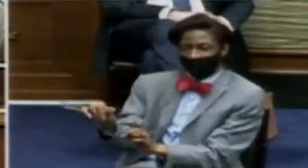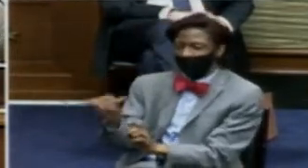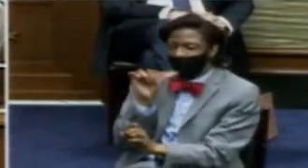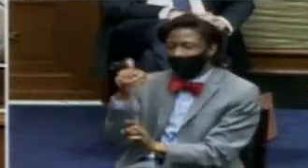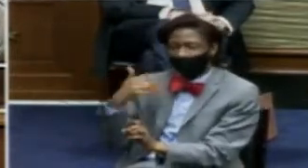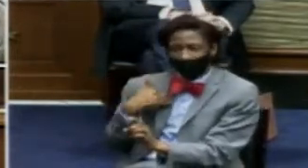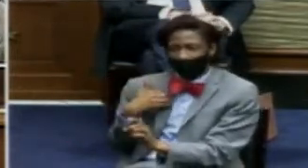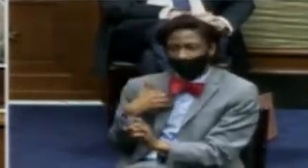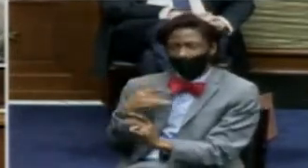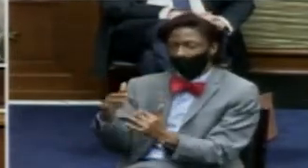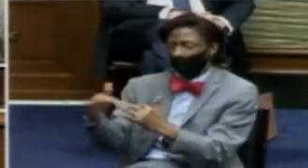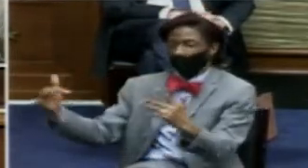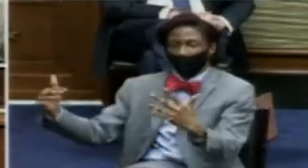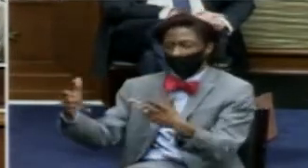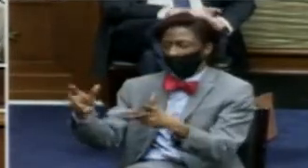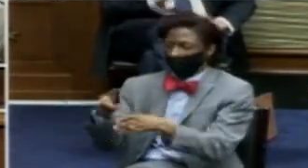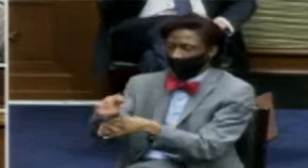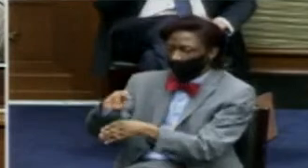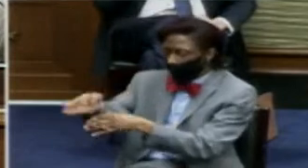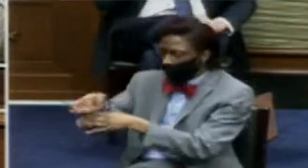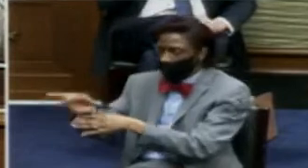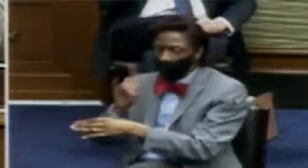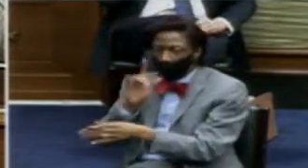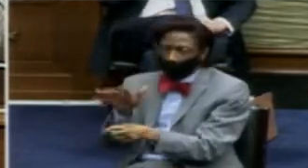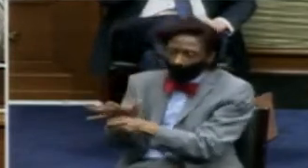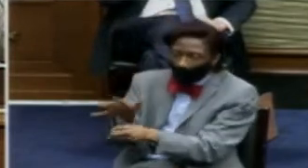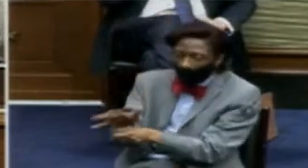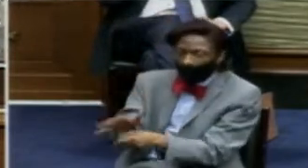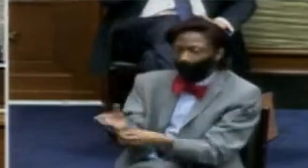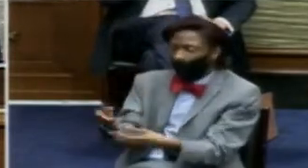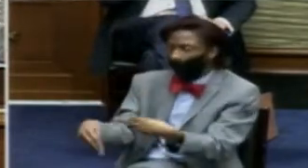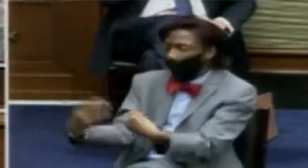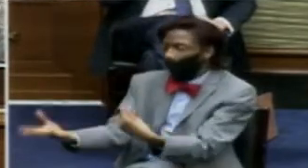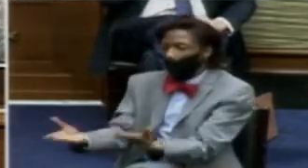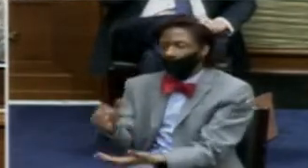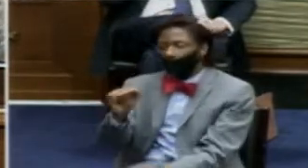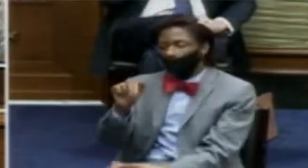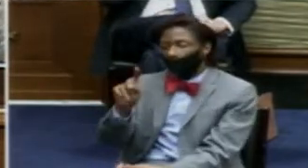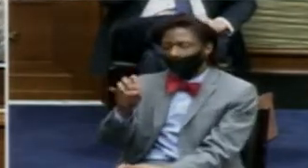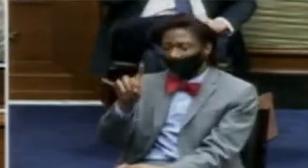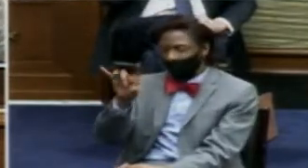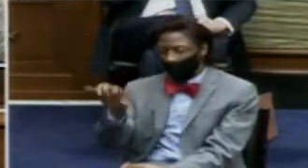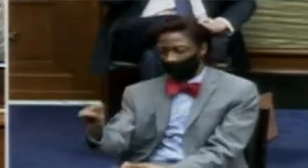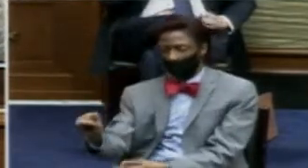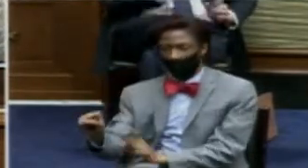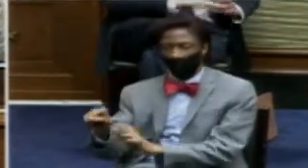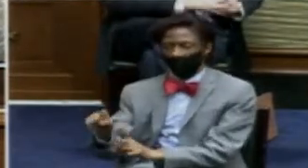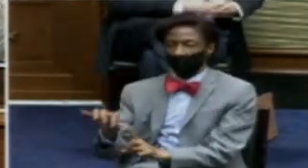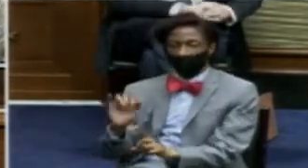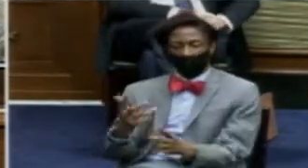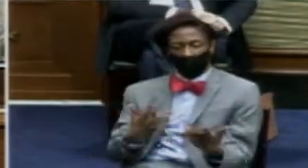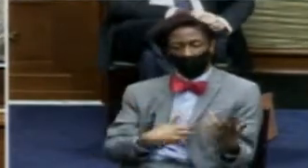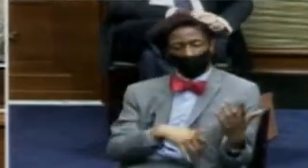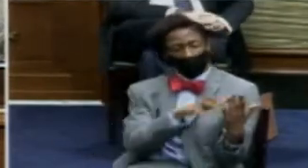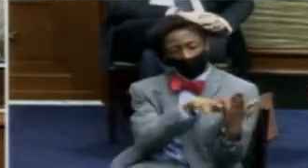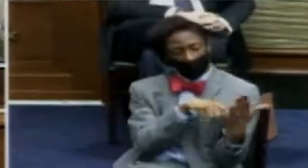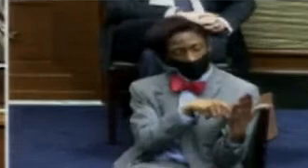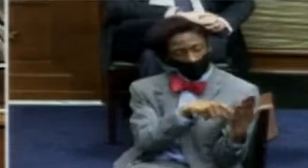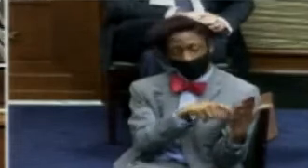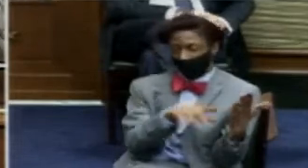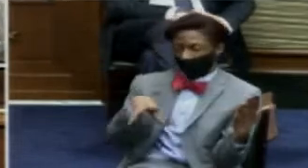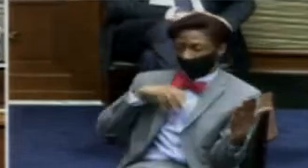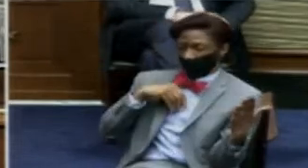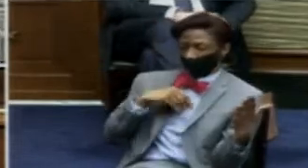diverse industries or enough amenities. Ms. Schwartz, does the text of the admissions clause describe